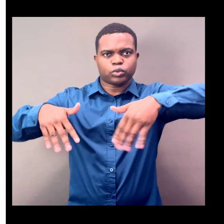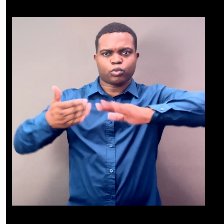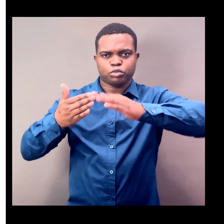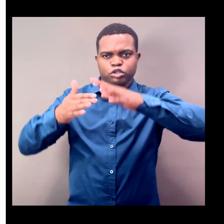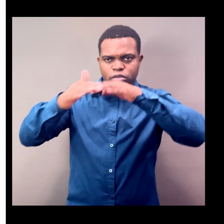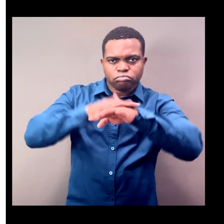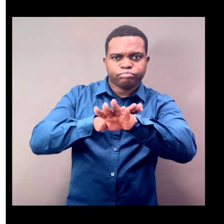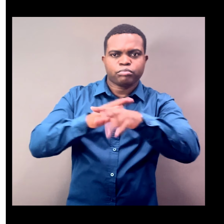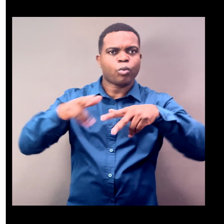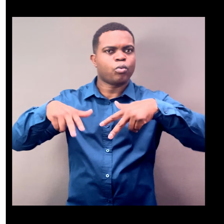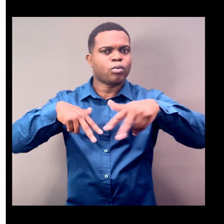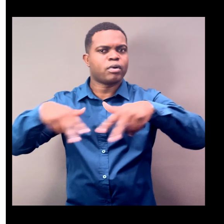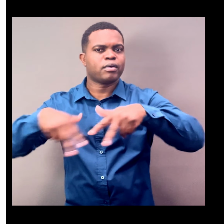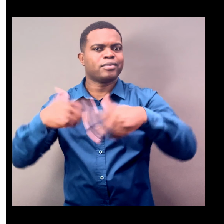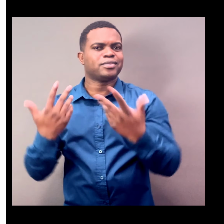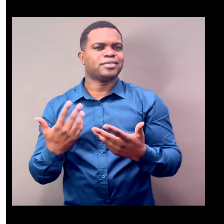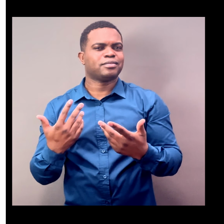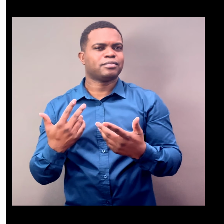organizing. So